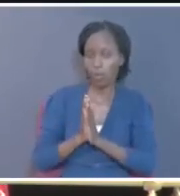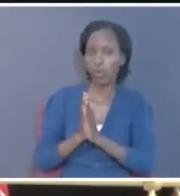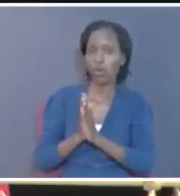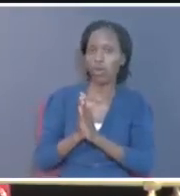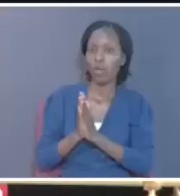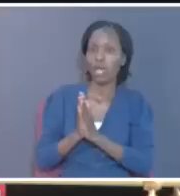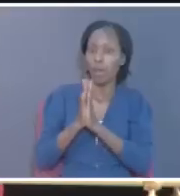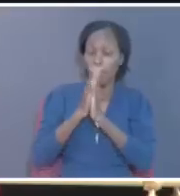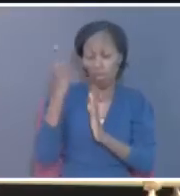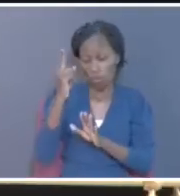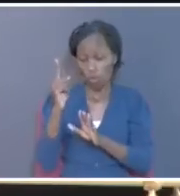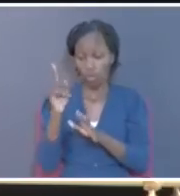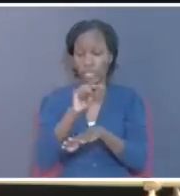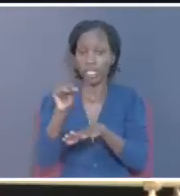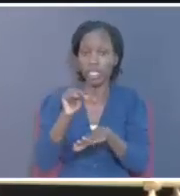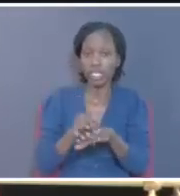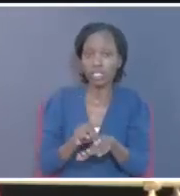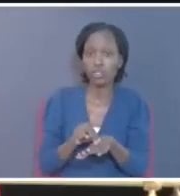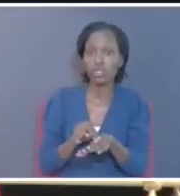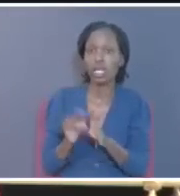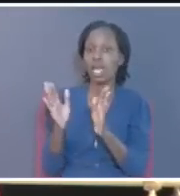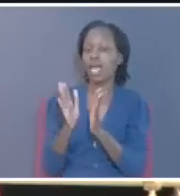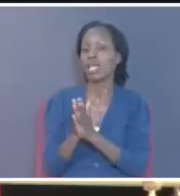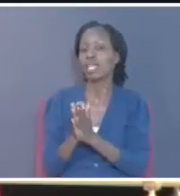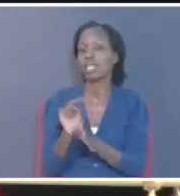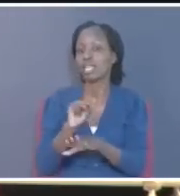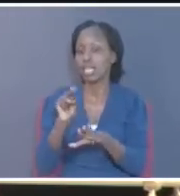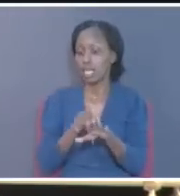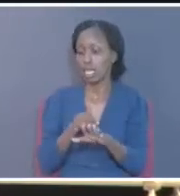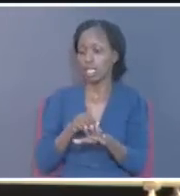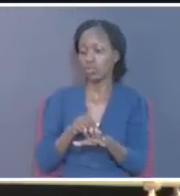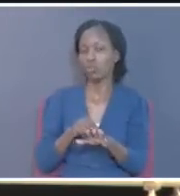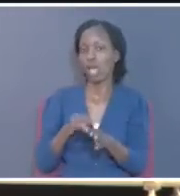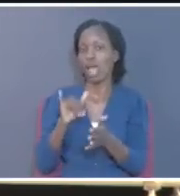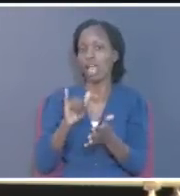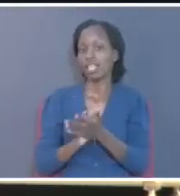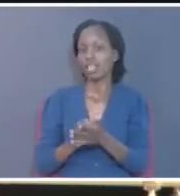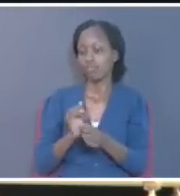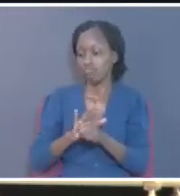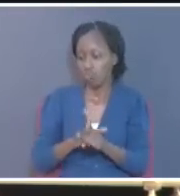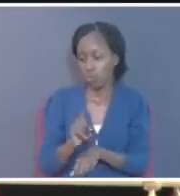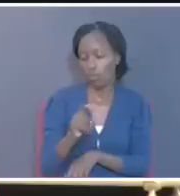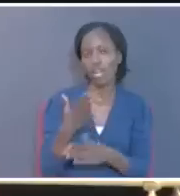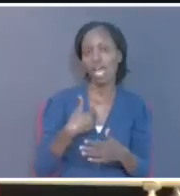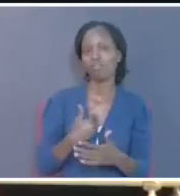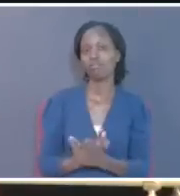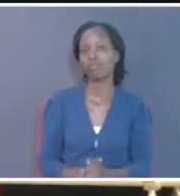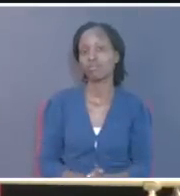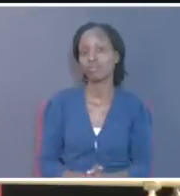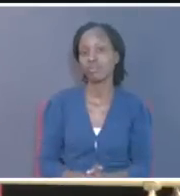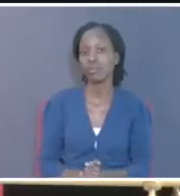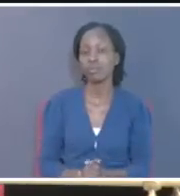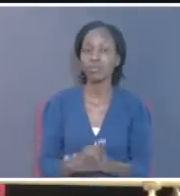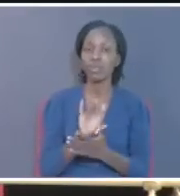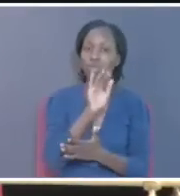him for the nation and the nations that have been affected by this pandemic that has been going on. I